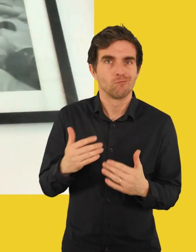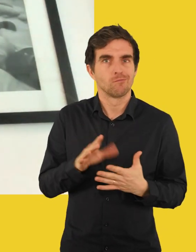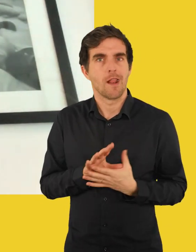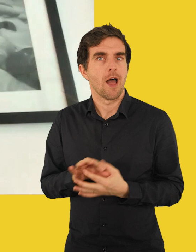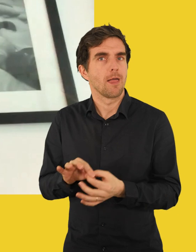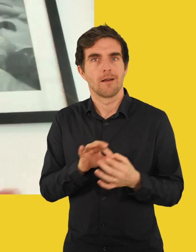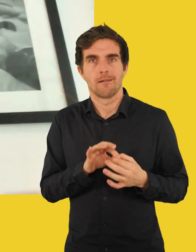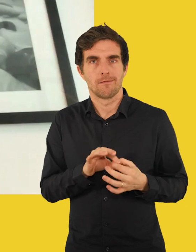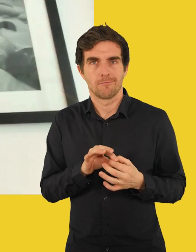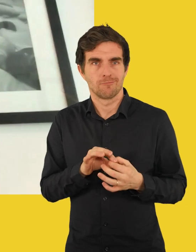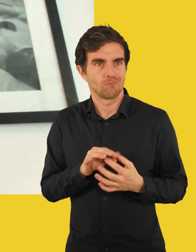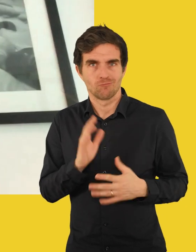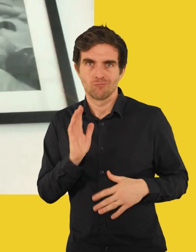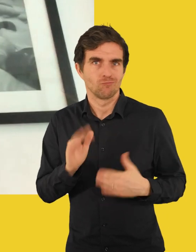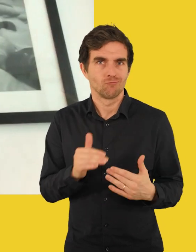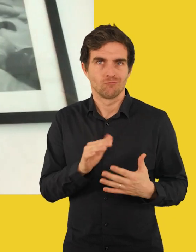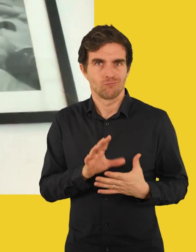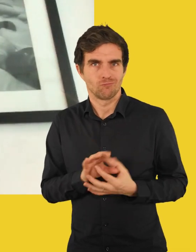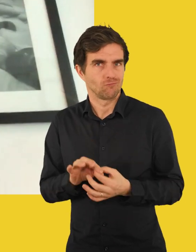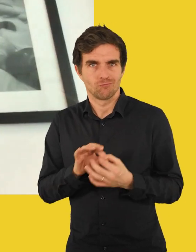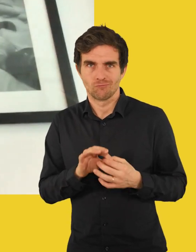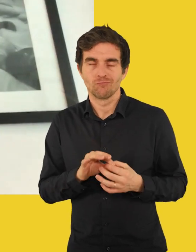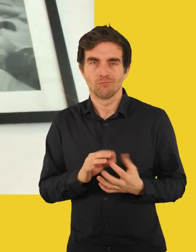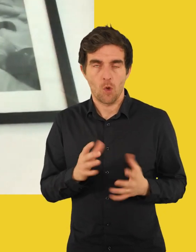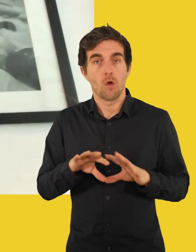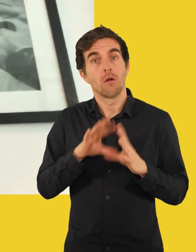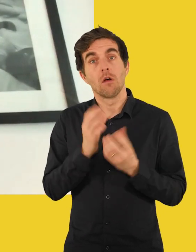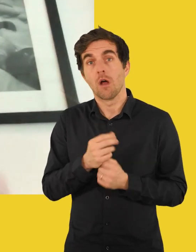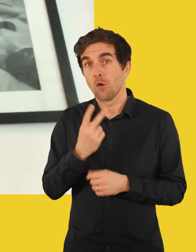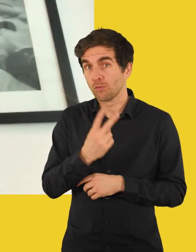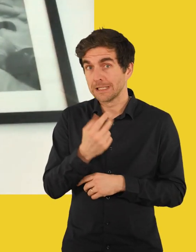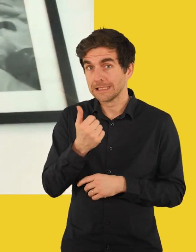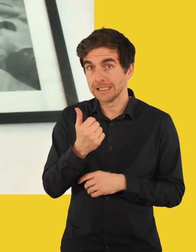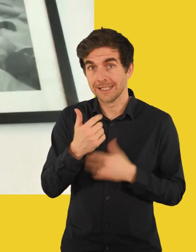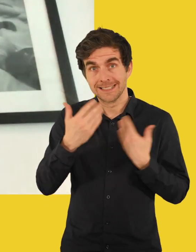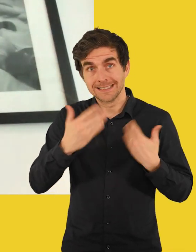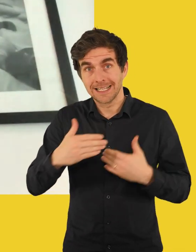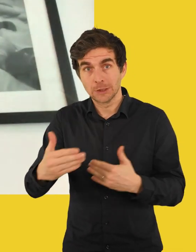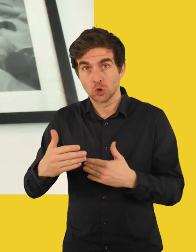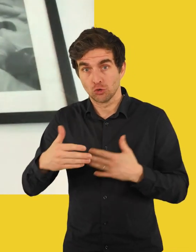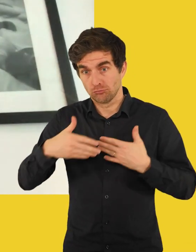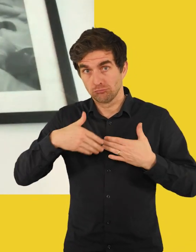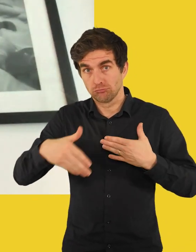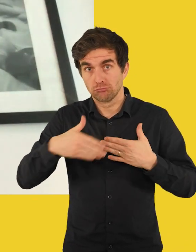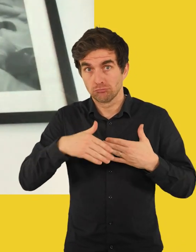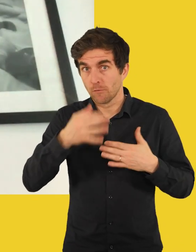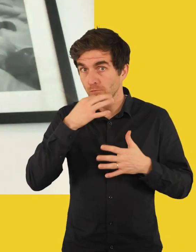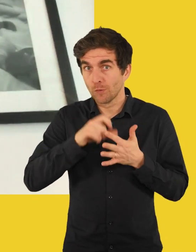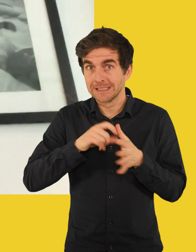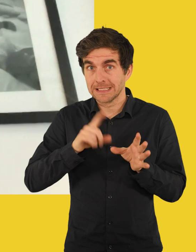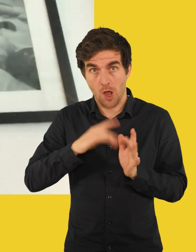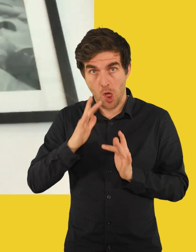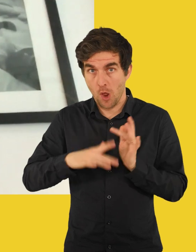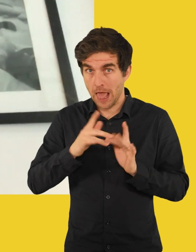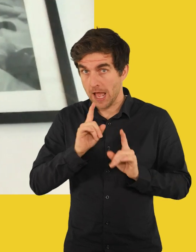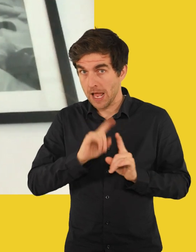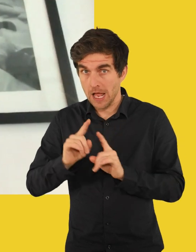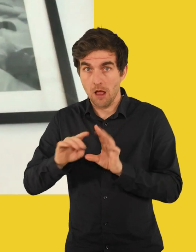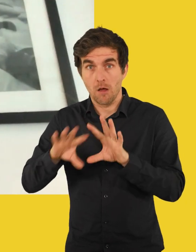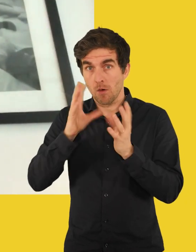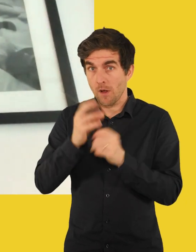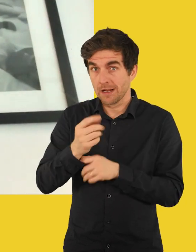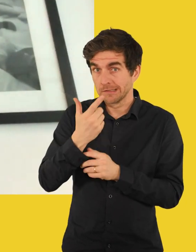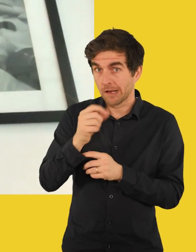ours all to enjoy and create together. We have 26 sessions online today, and over the next few days, we've probably